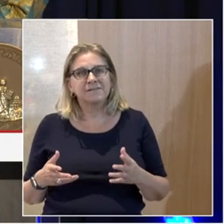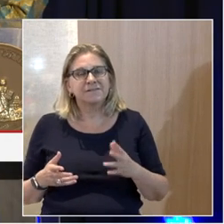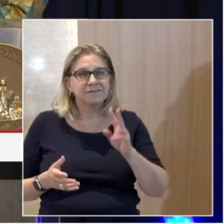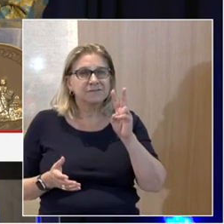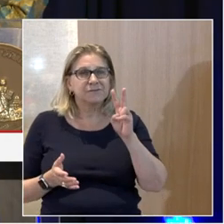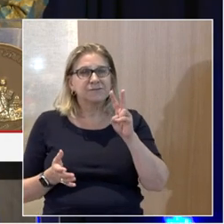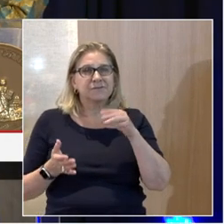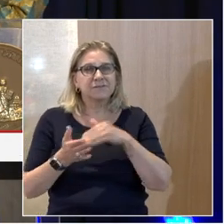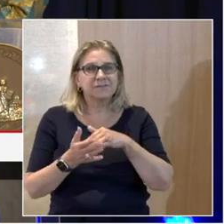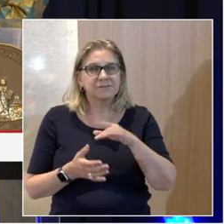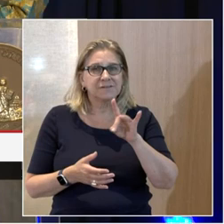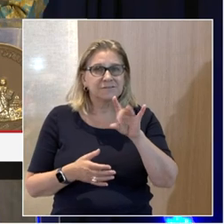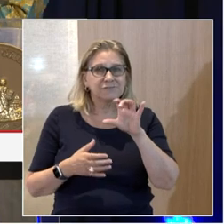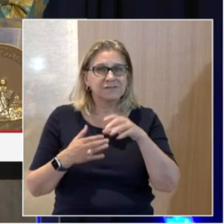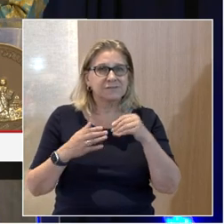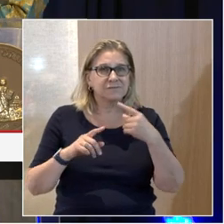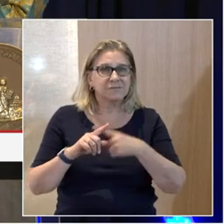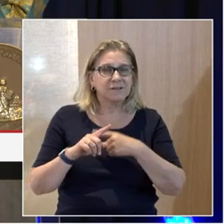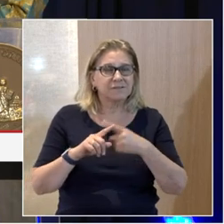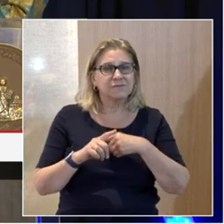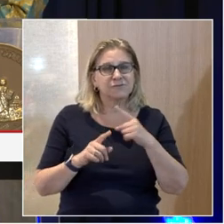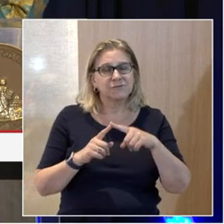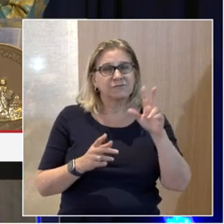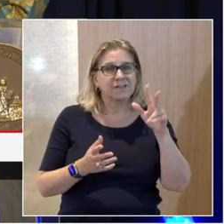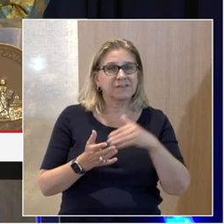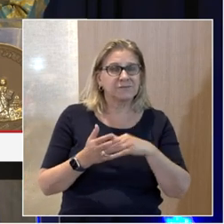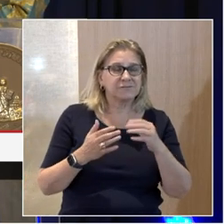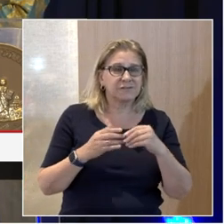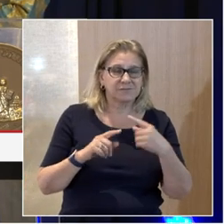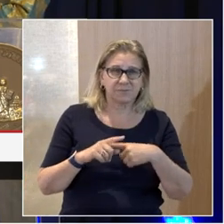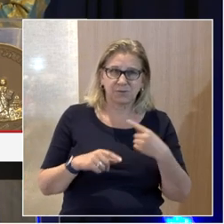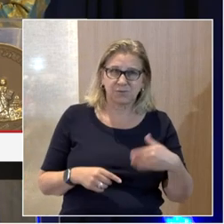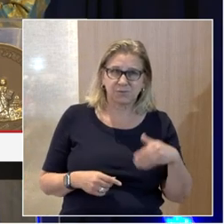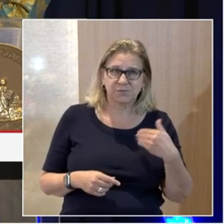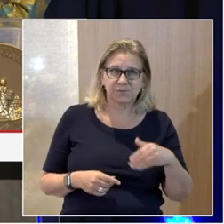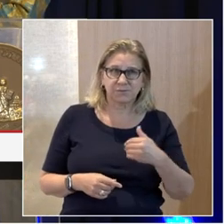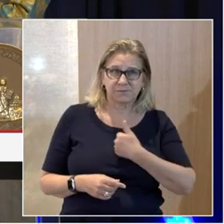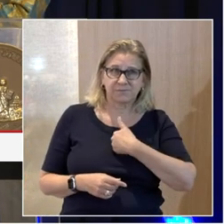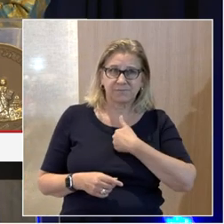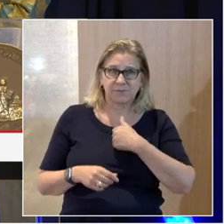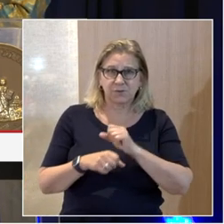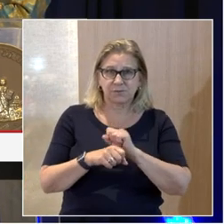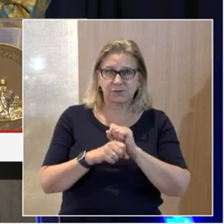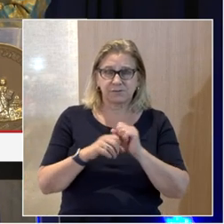$2,800 a month to $3,000 a month. I work in downtown DC and